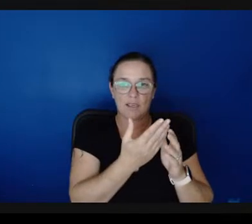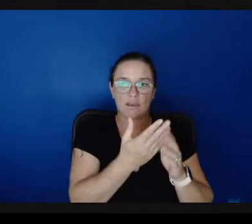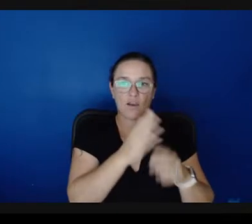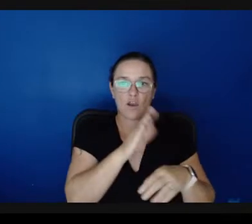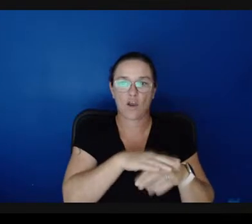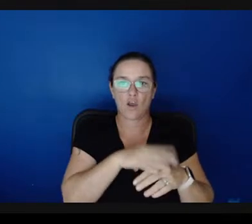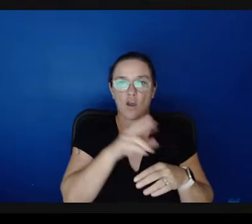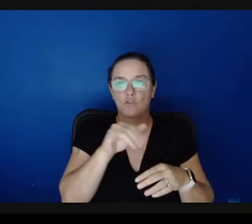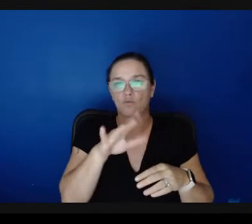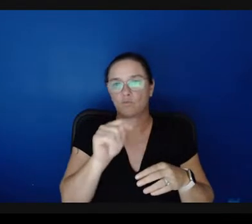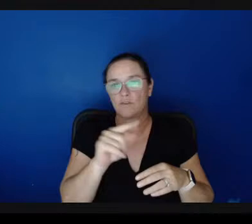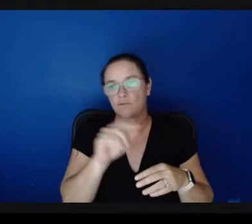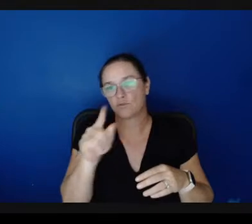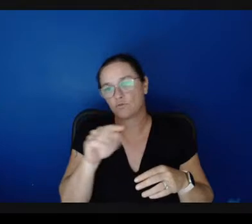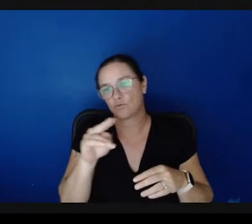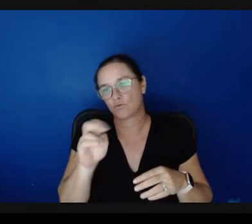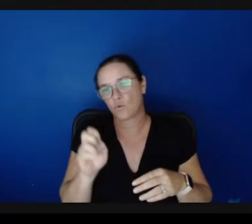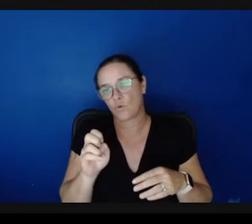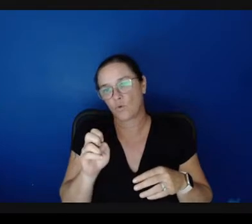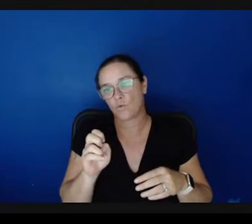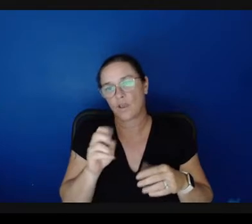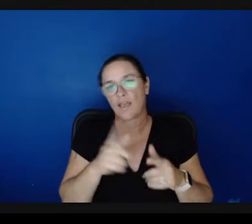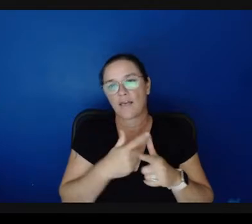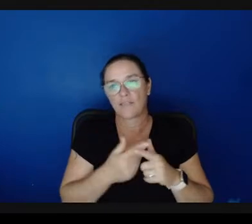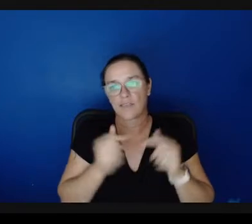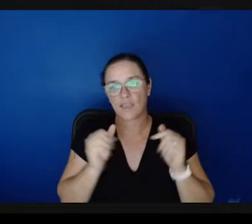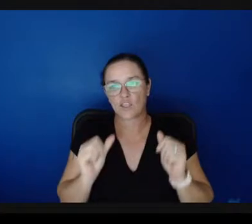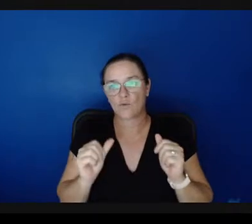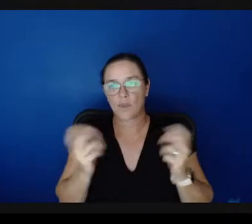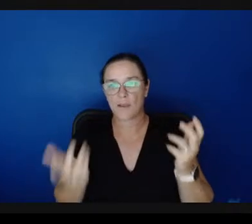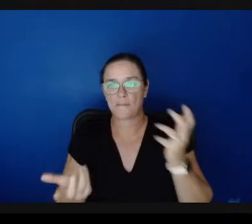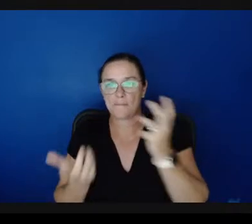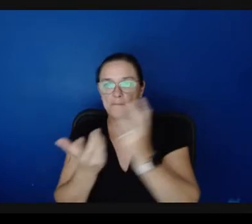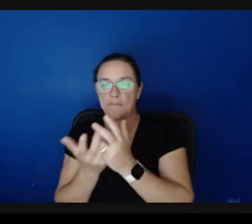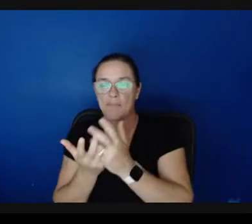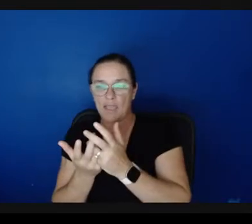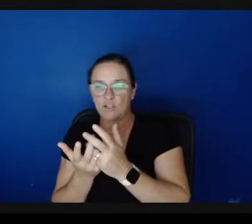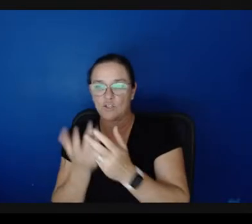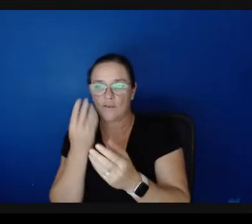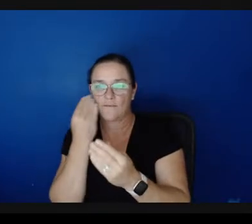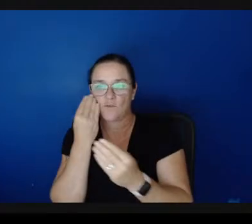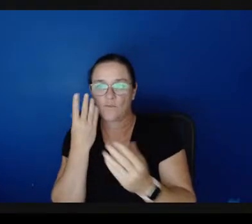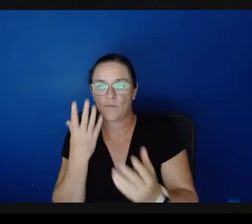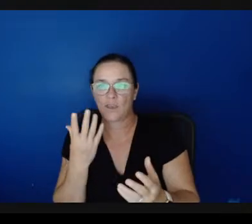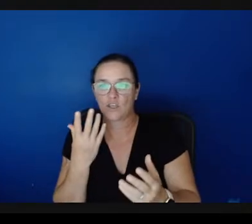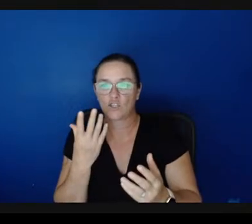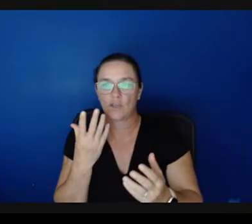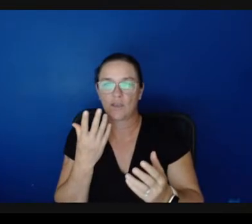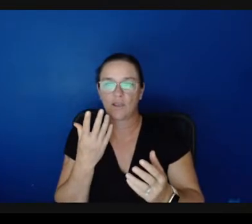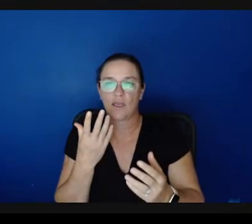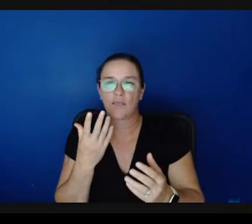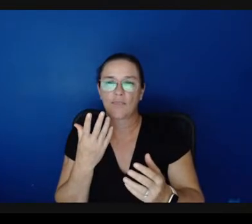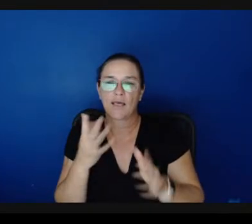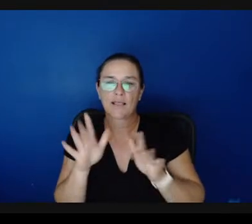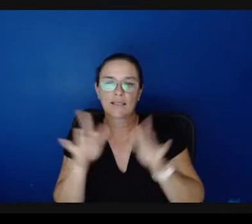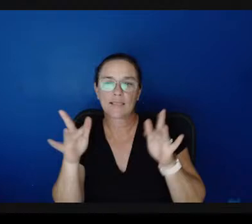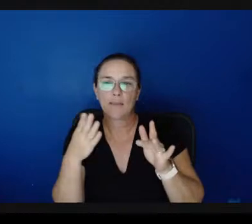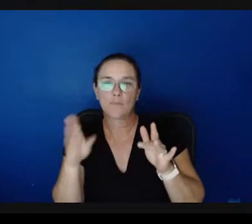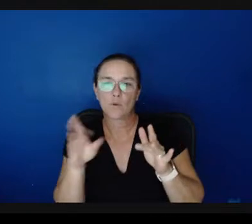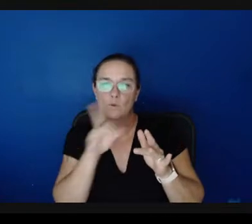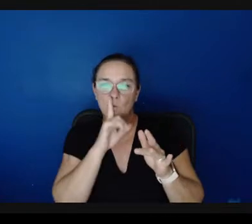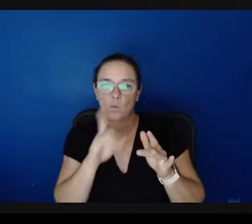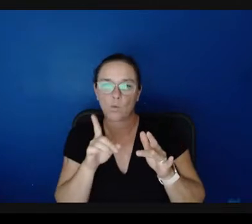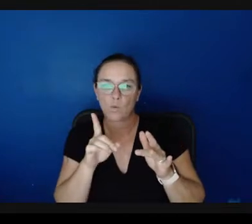with this very varying pulsing rate, you actually can then match the actual data. Once again, the small faded blue dots are the real data, and